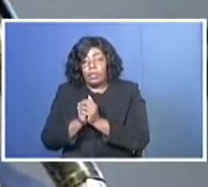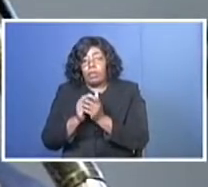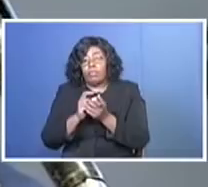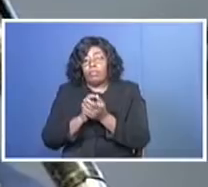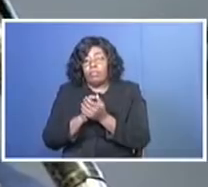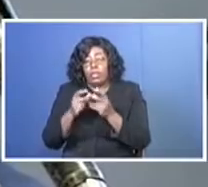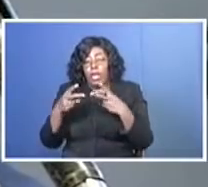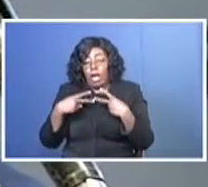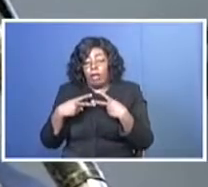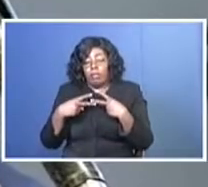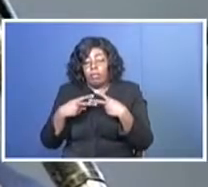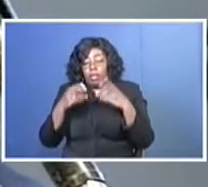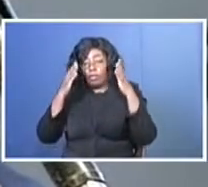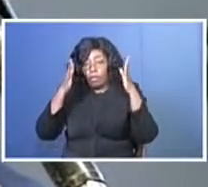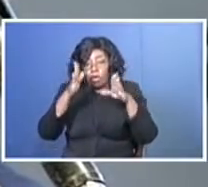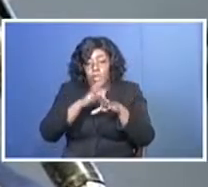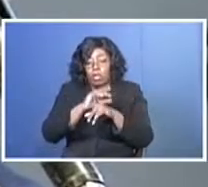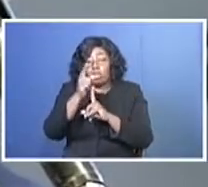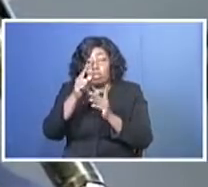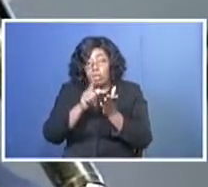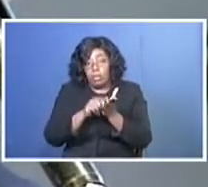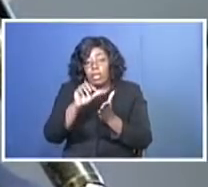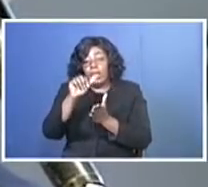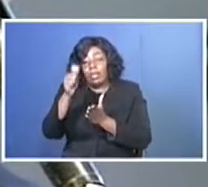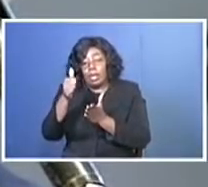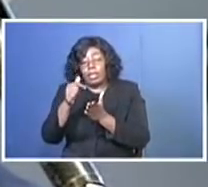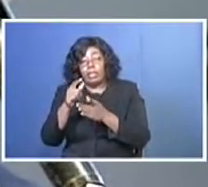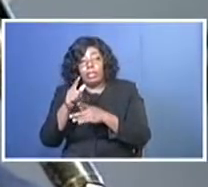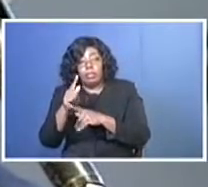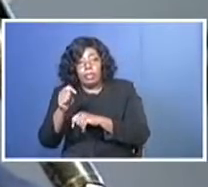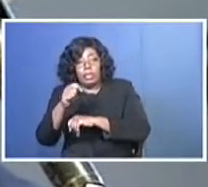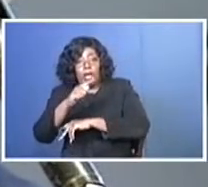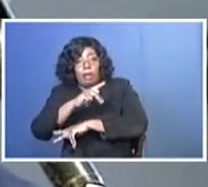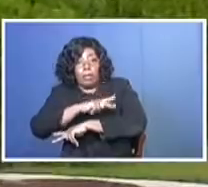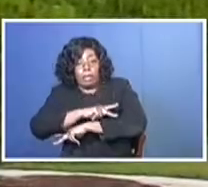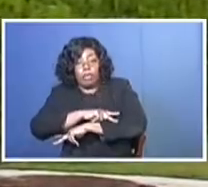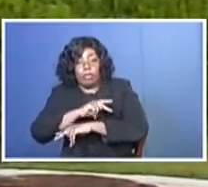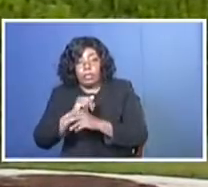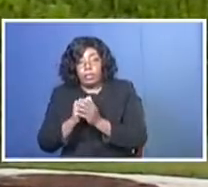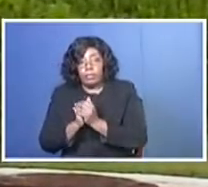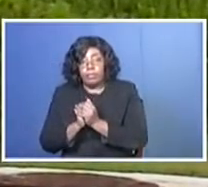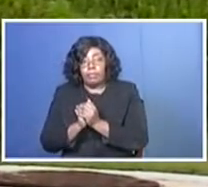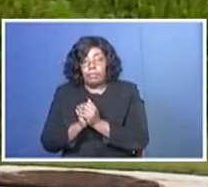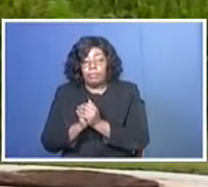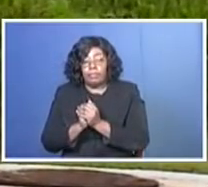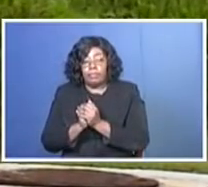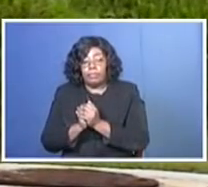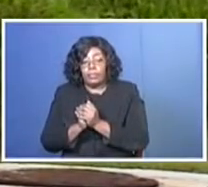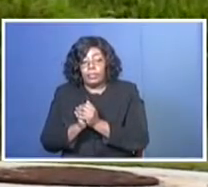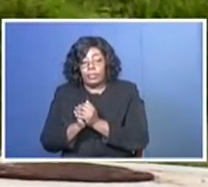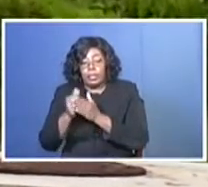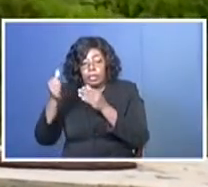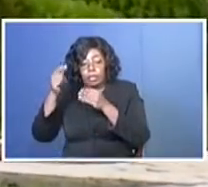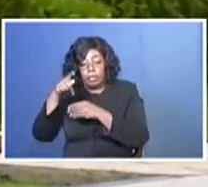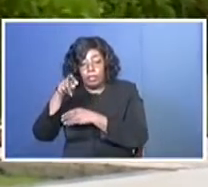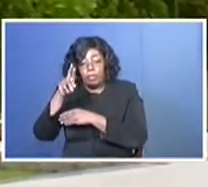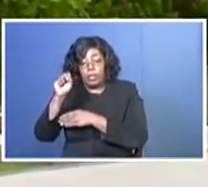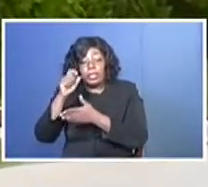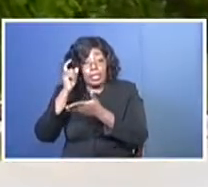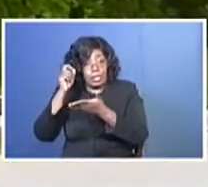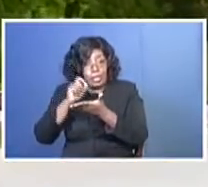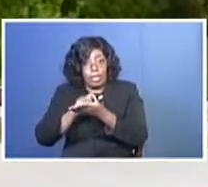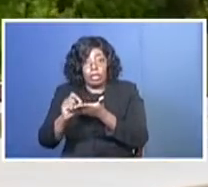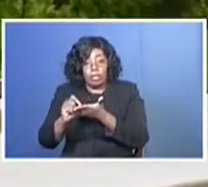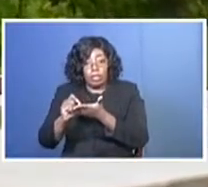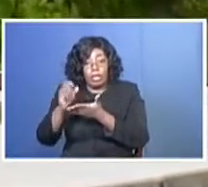emphasis on social media and other media platforms. Press Secretary in the Office of the Prime Minister,